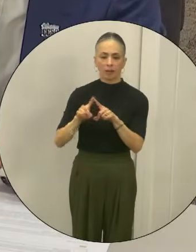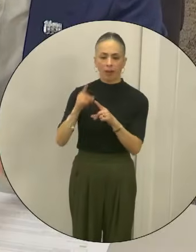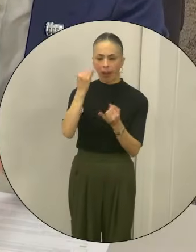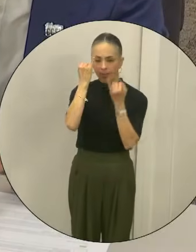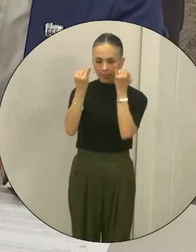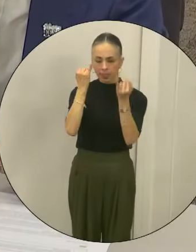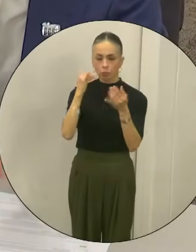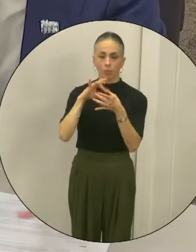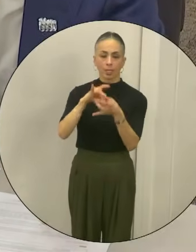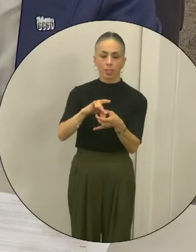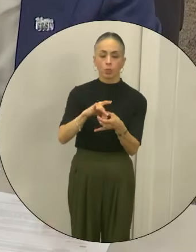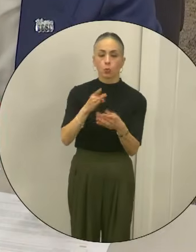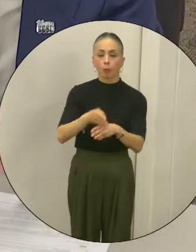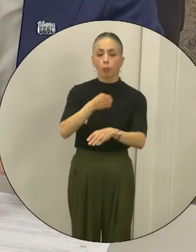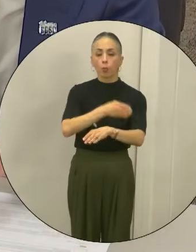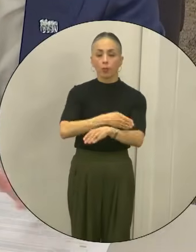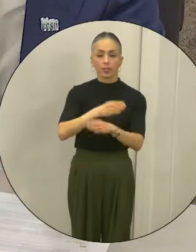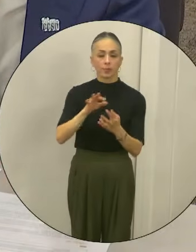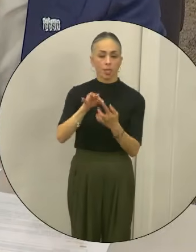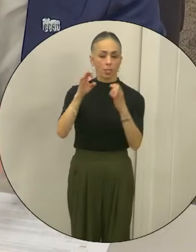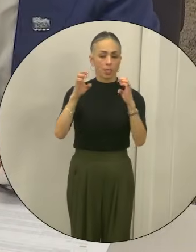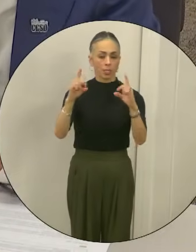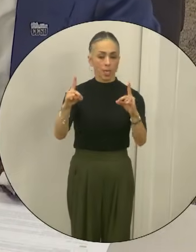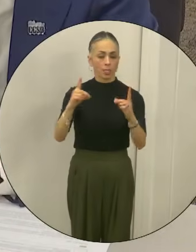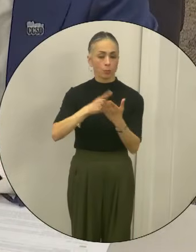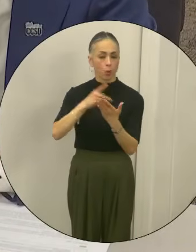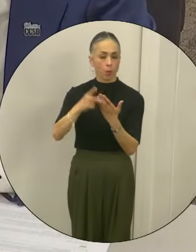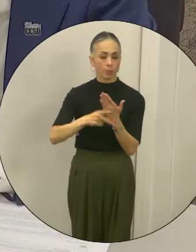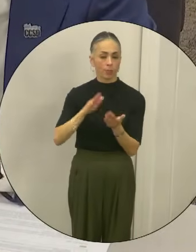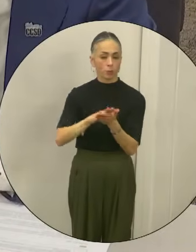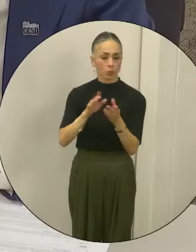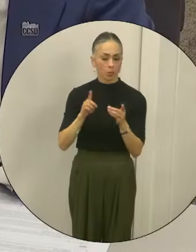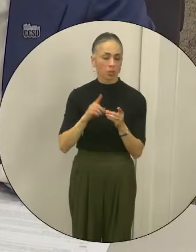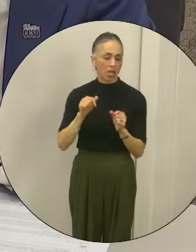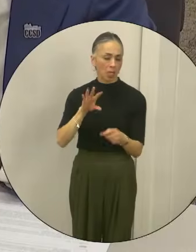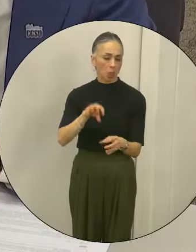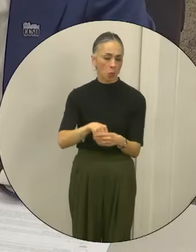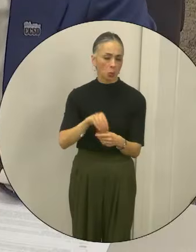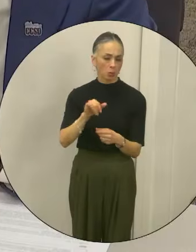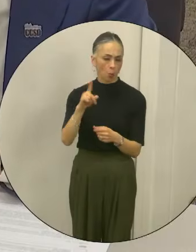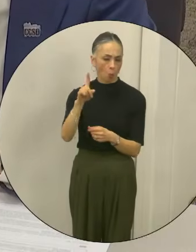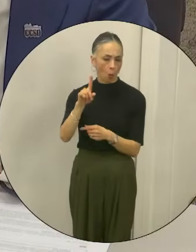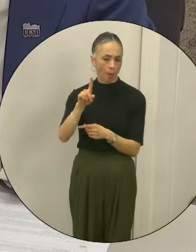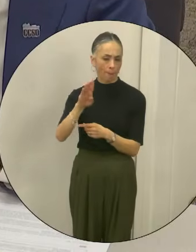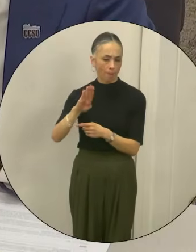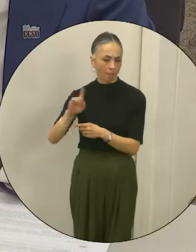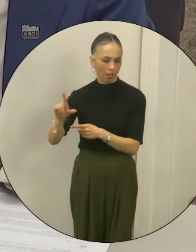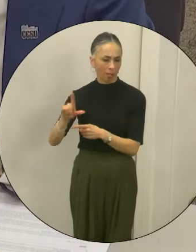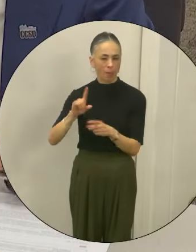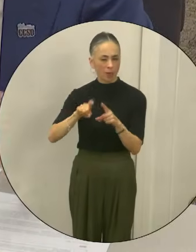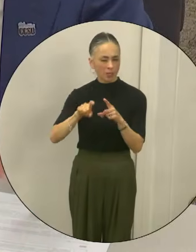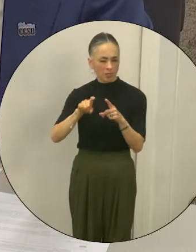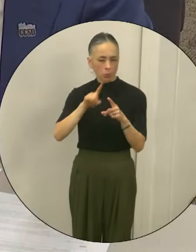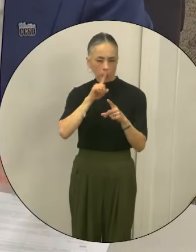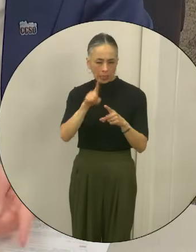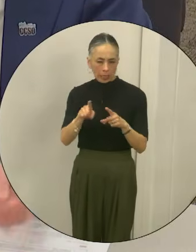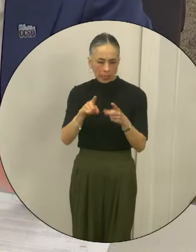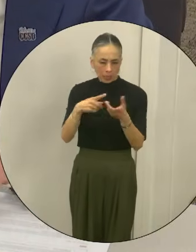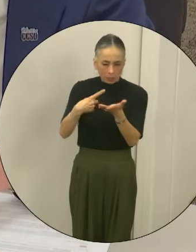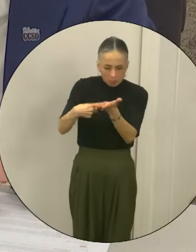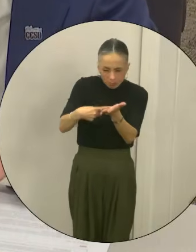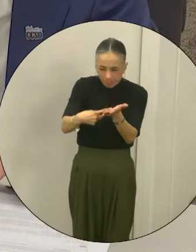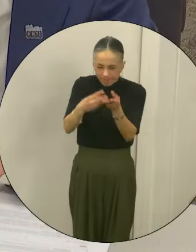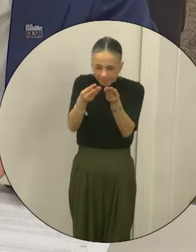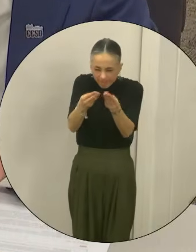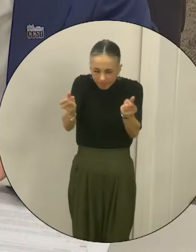related to improving special education programs in our school district, I think we could include those in one bill. We just have to flesh out those ideas. And to